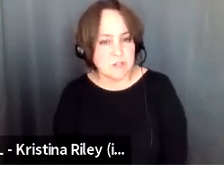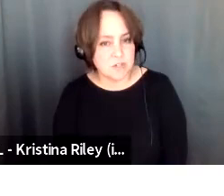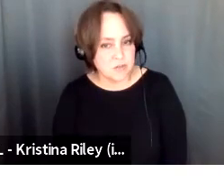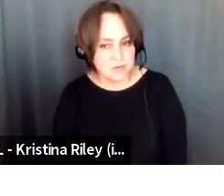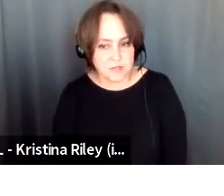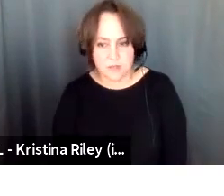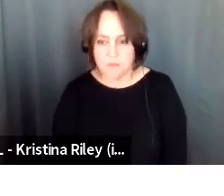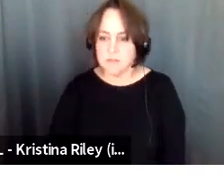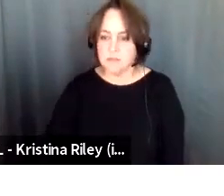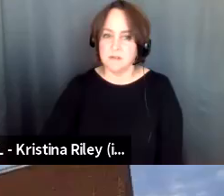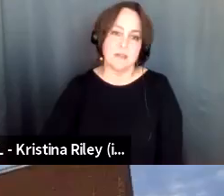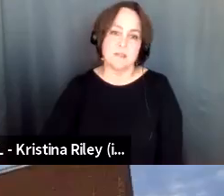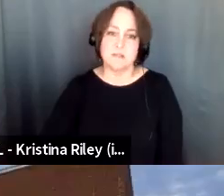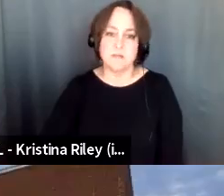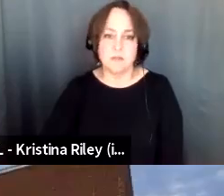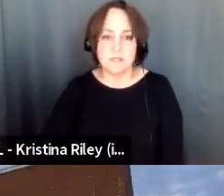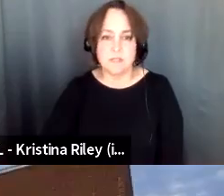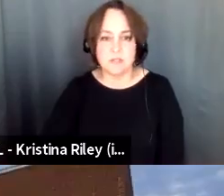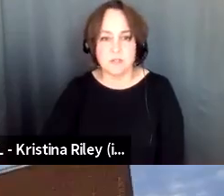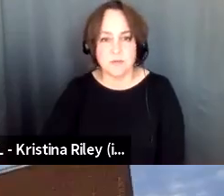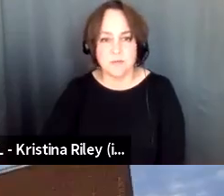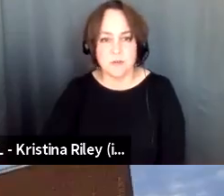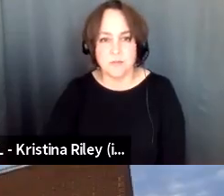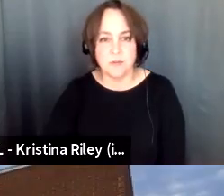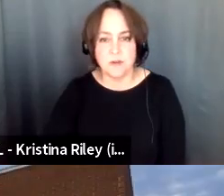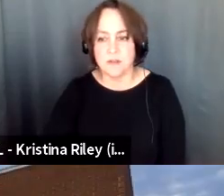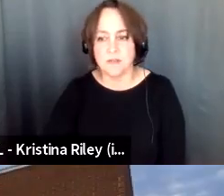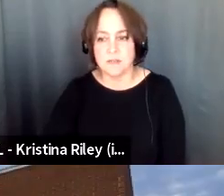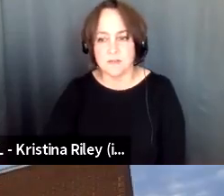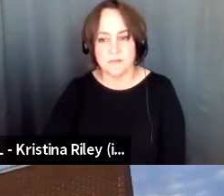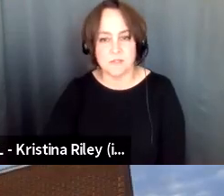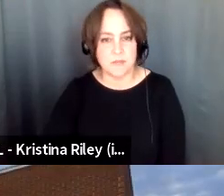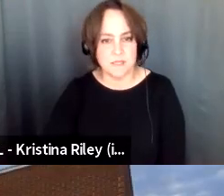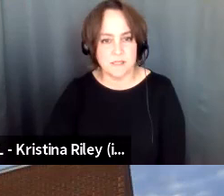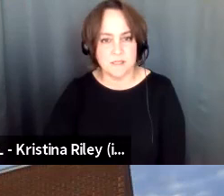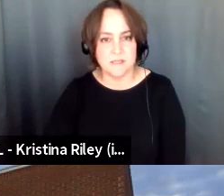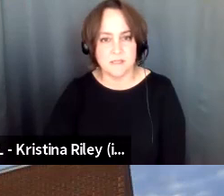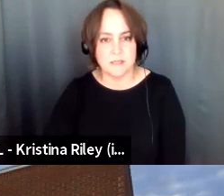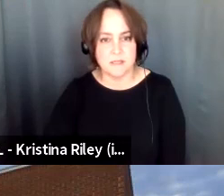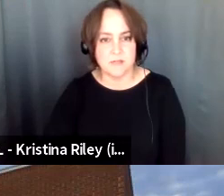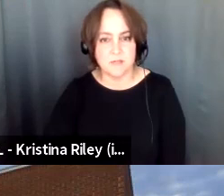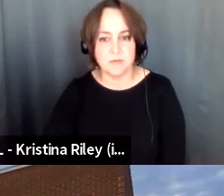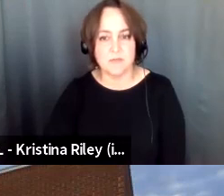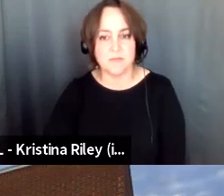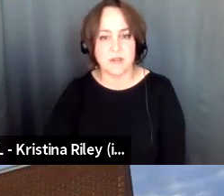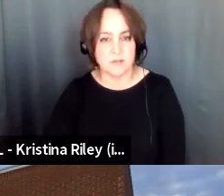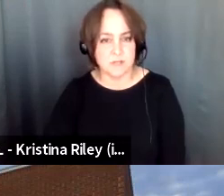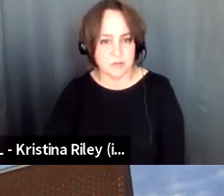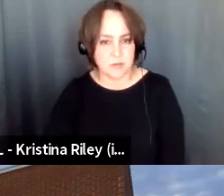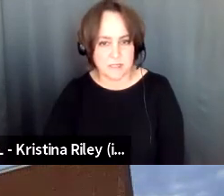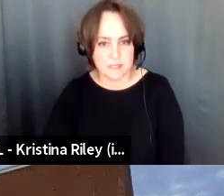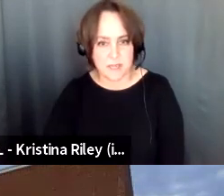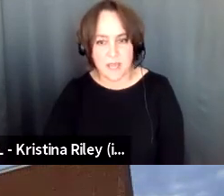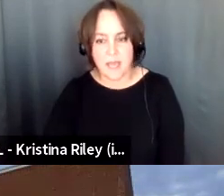Let's watch 2 videos next. The first is a short film on DeafSpace. It's inside the deaf schools fight for